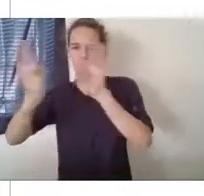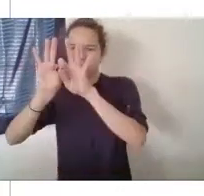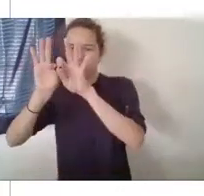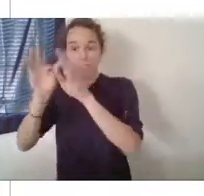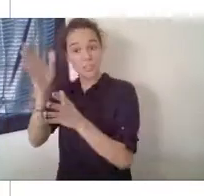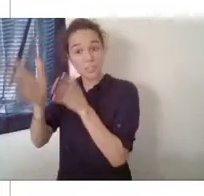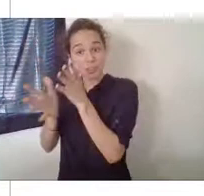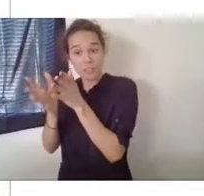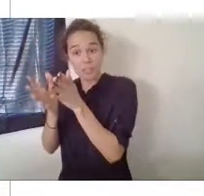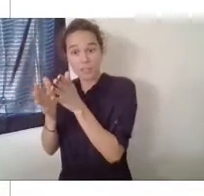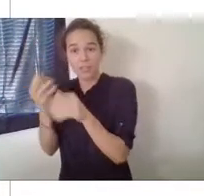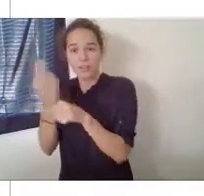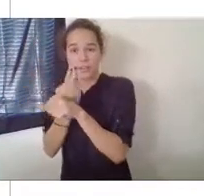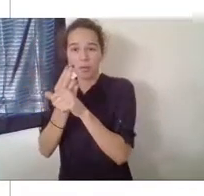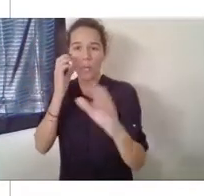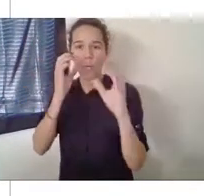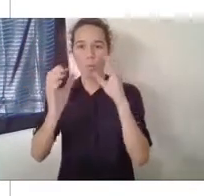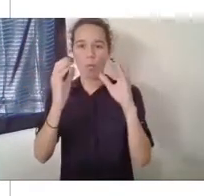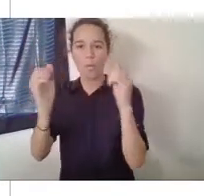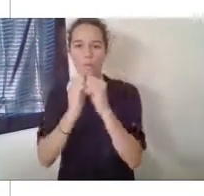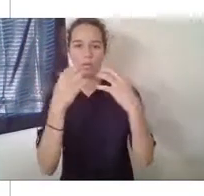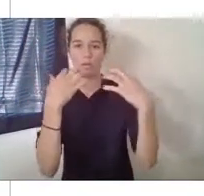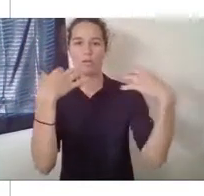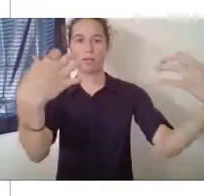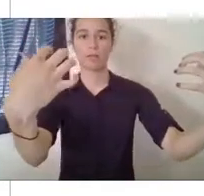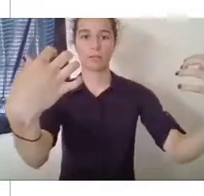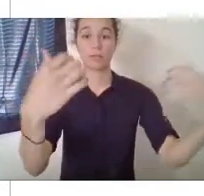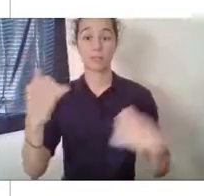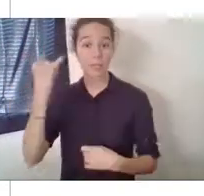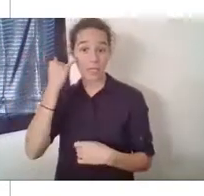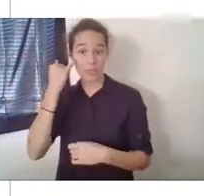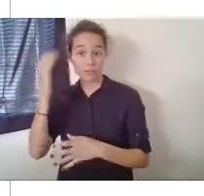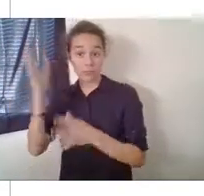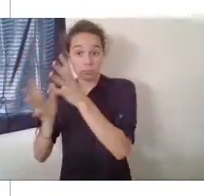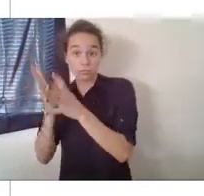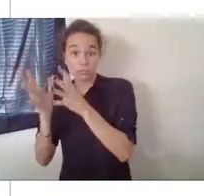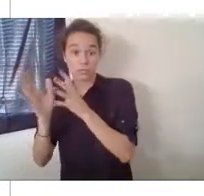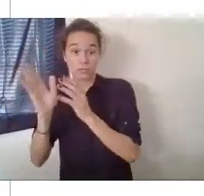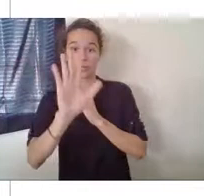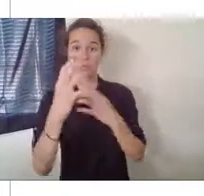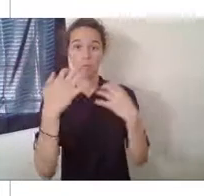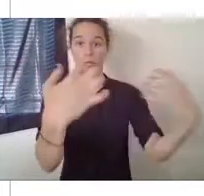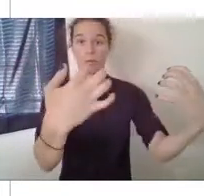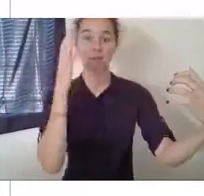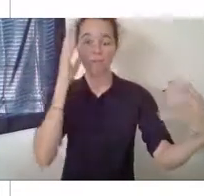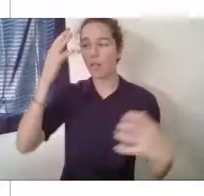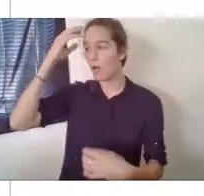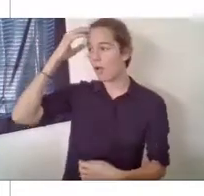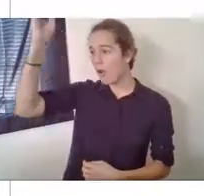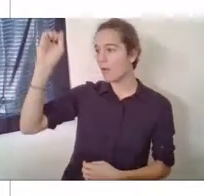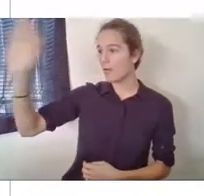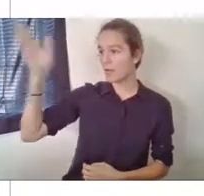remembers twice as much. It also helps you, the future speakers too, because it helps your memory when you